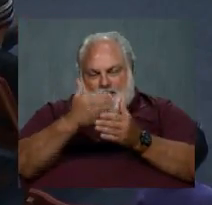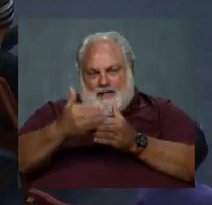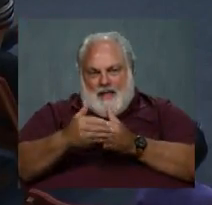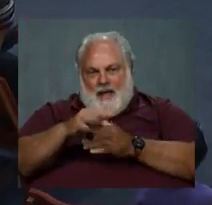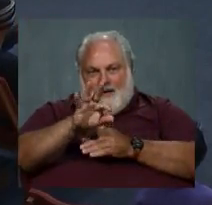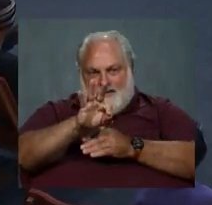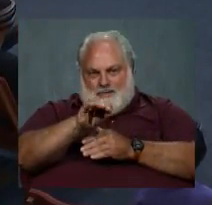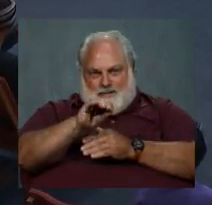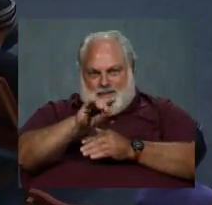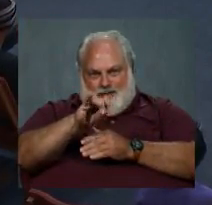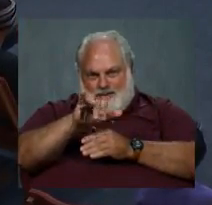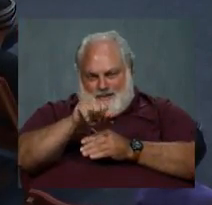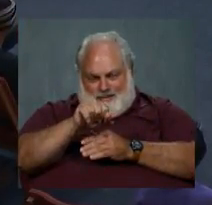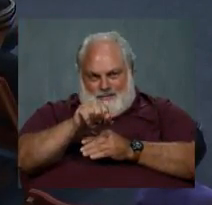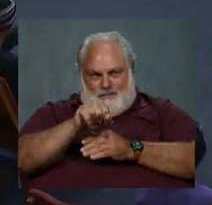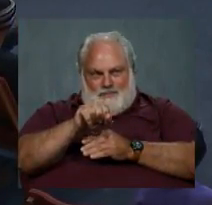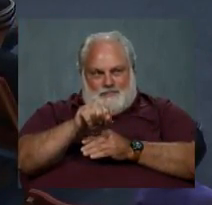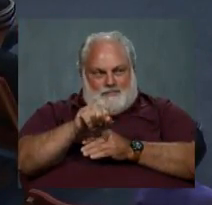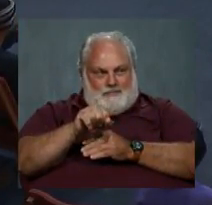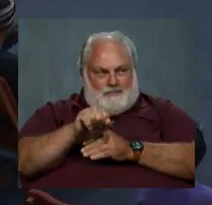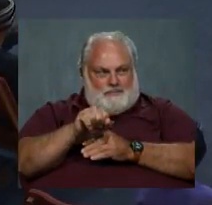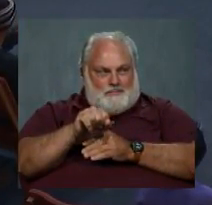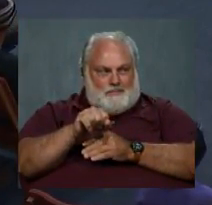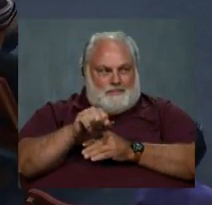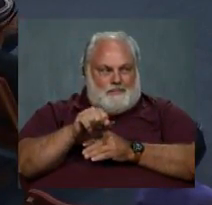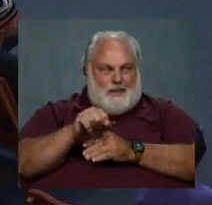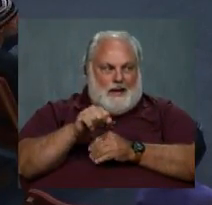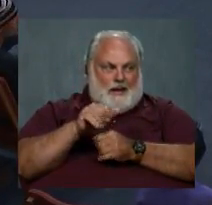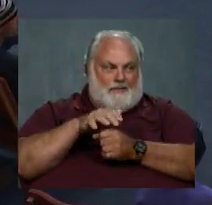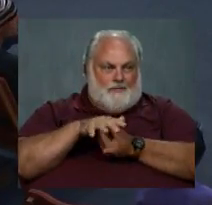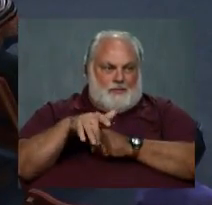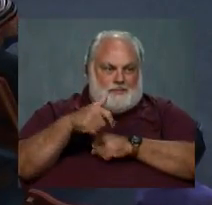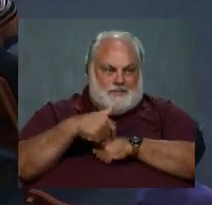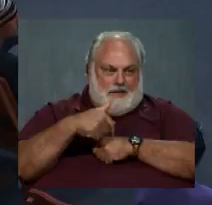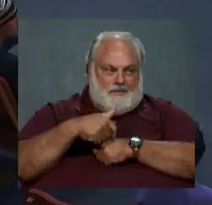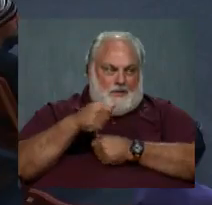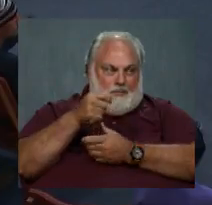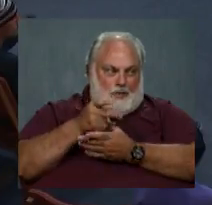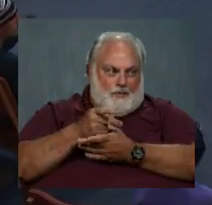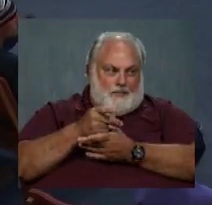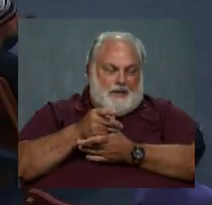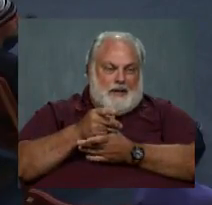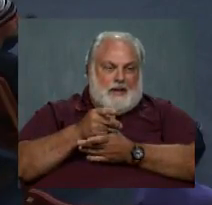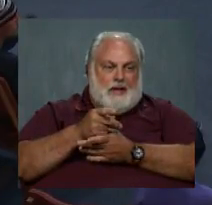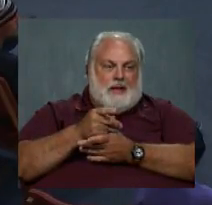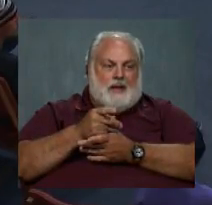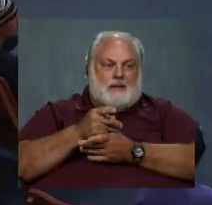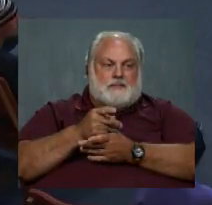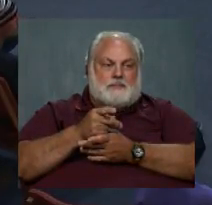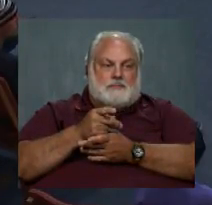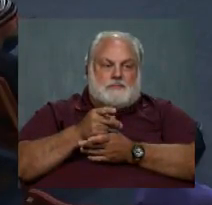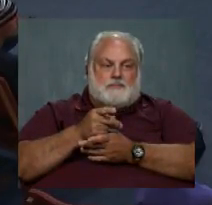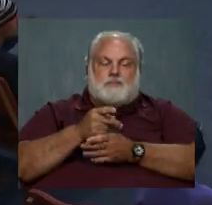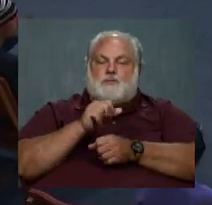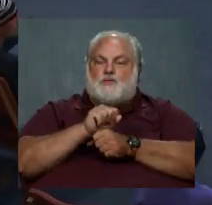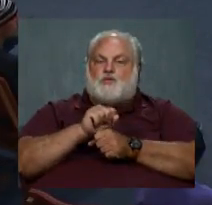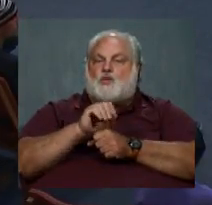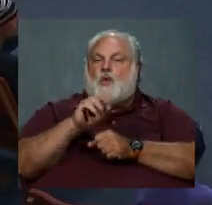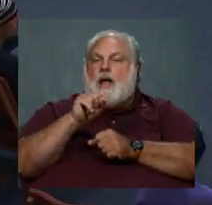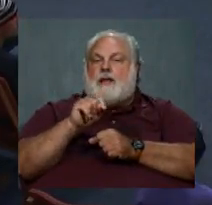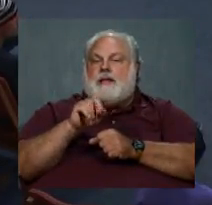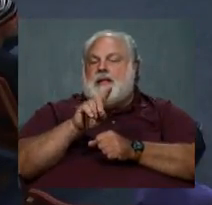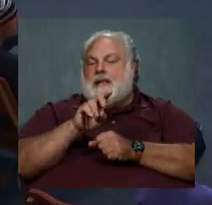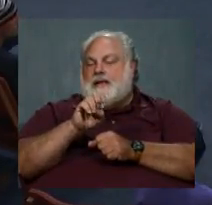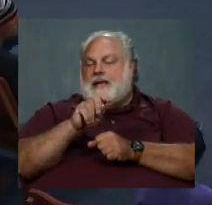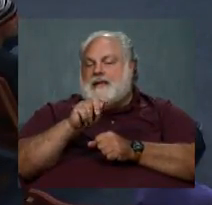90 days. Well, and I think we need time, if you approve this, from a logistical standpoint, and to work out the